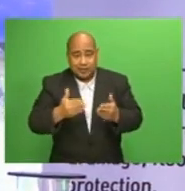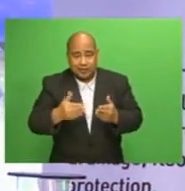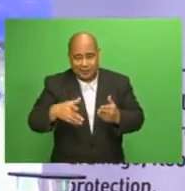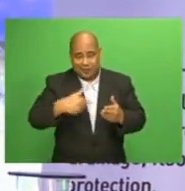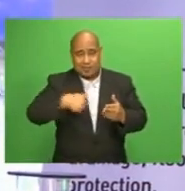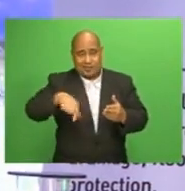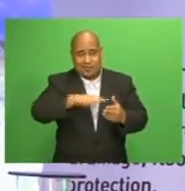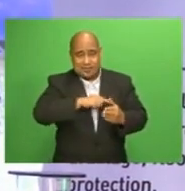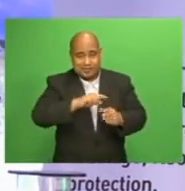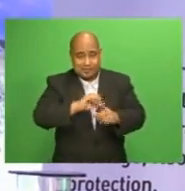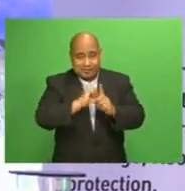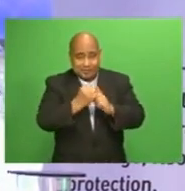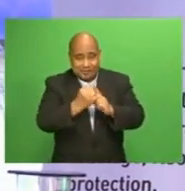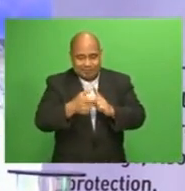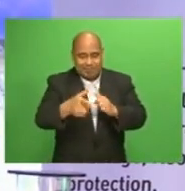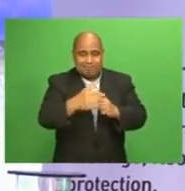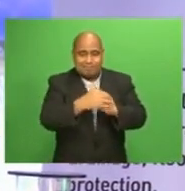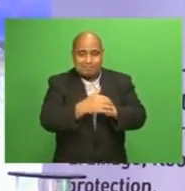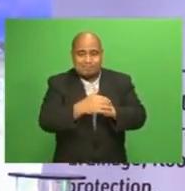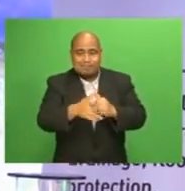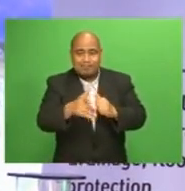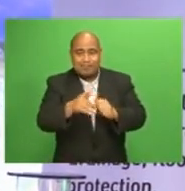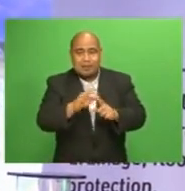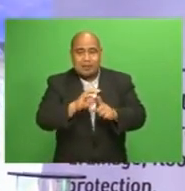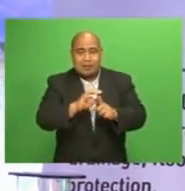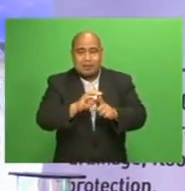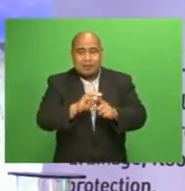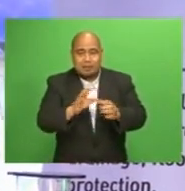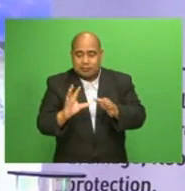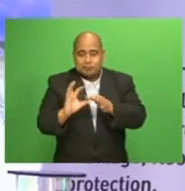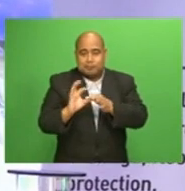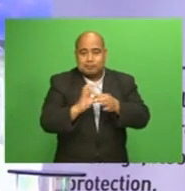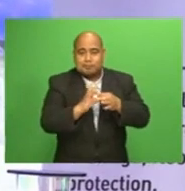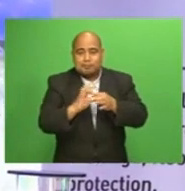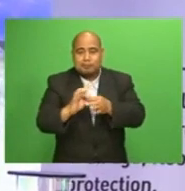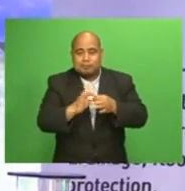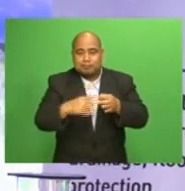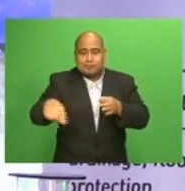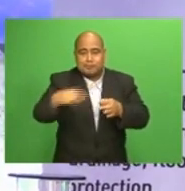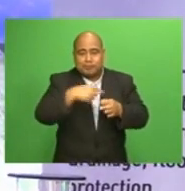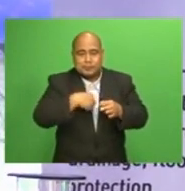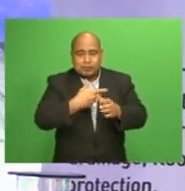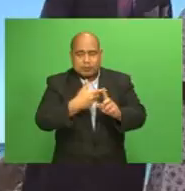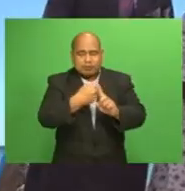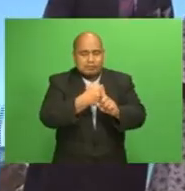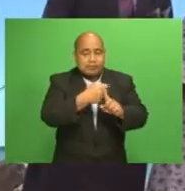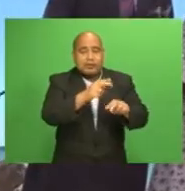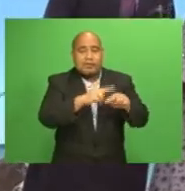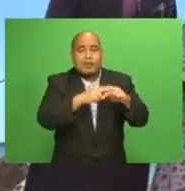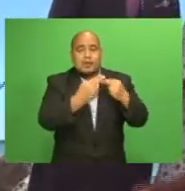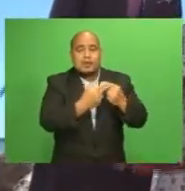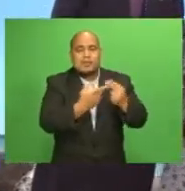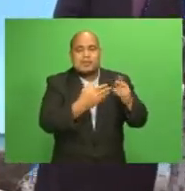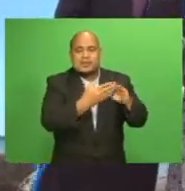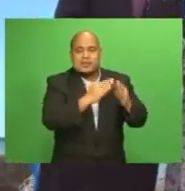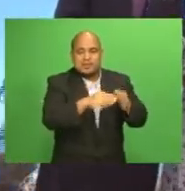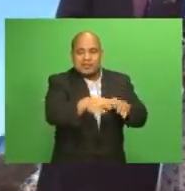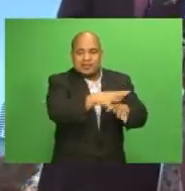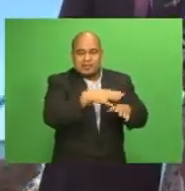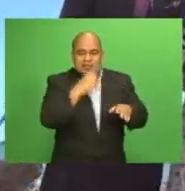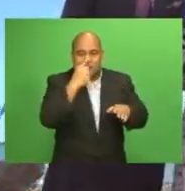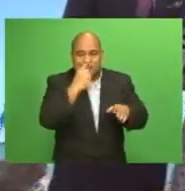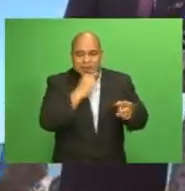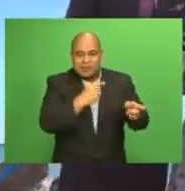and environment-led initiatives for the families and the communities of Fiji. The